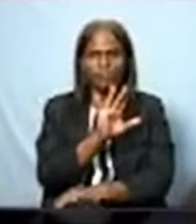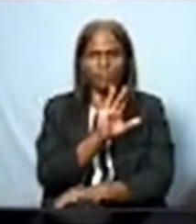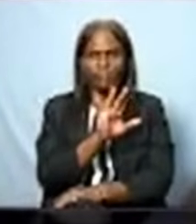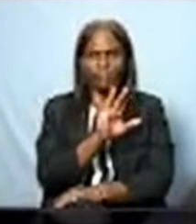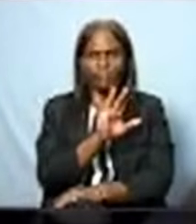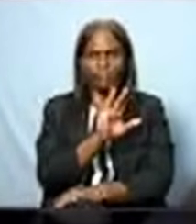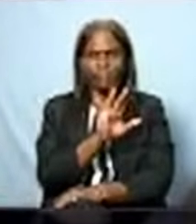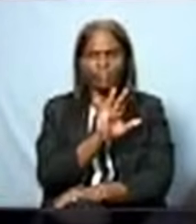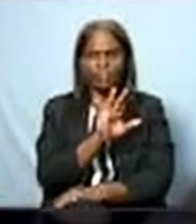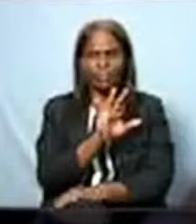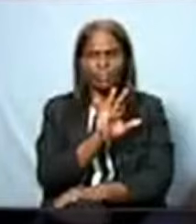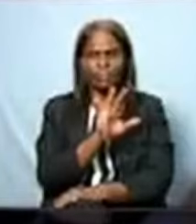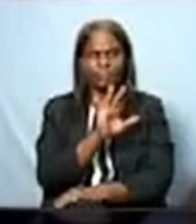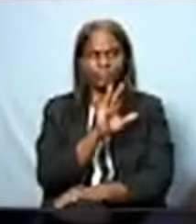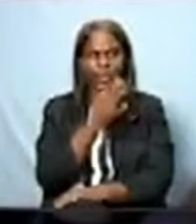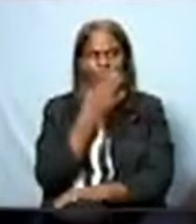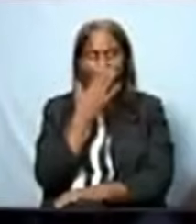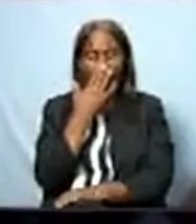people.